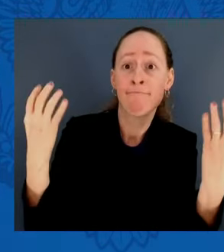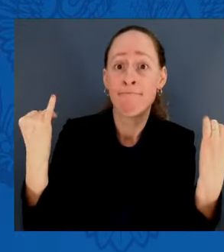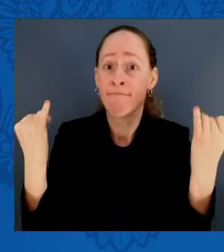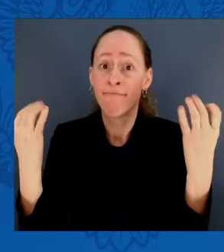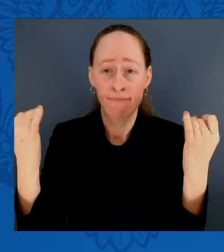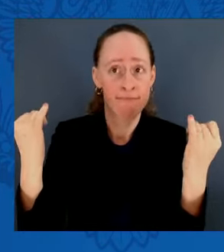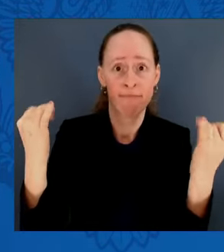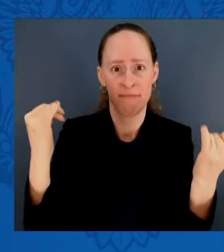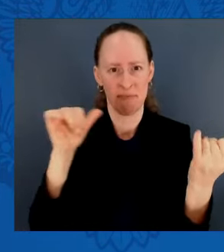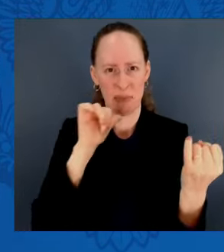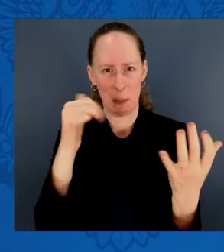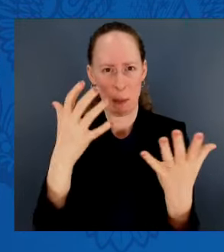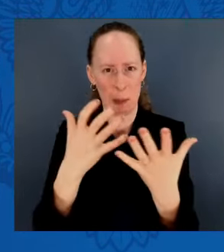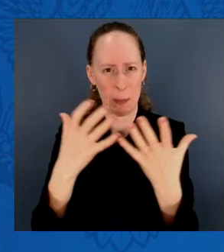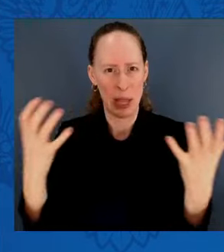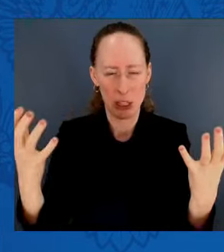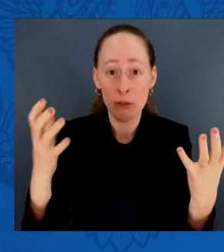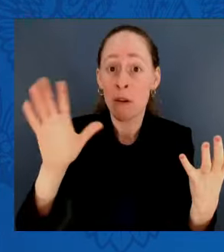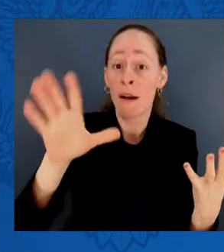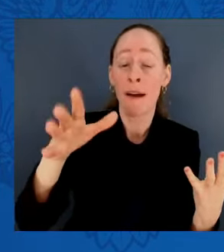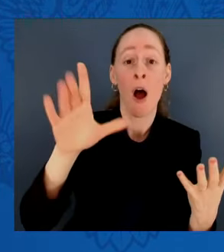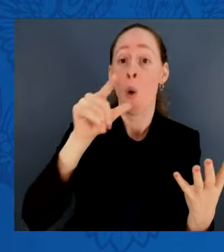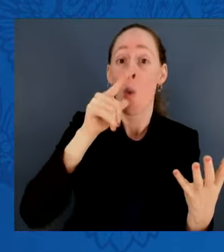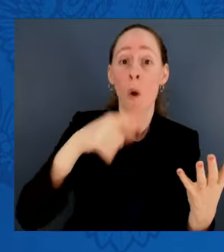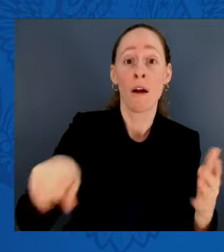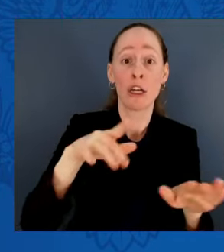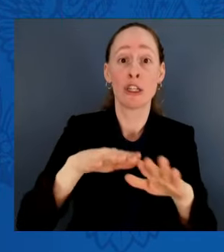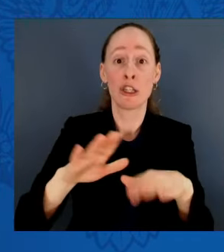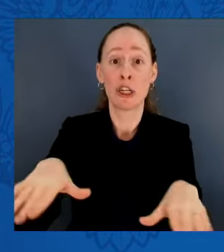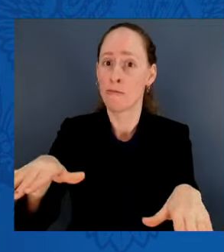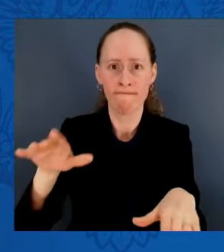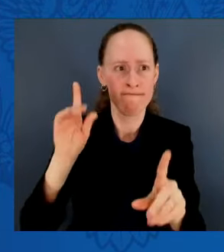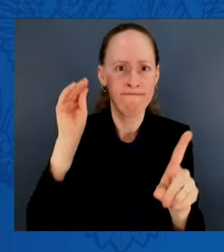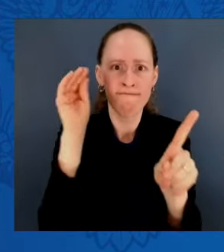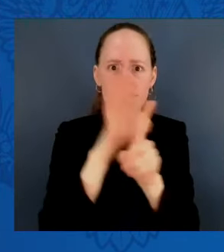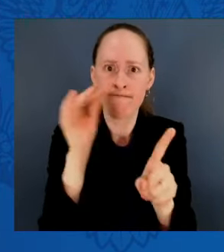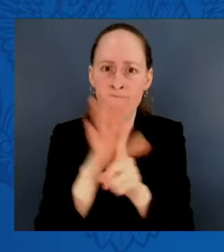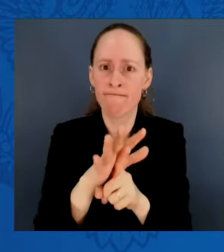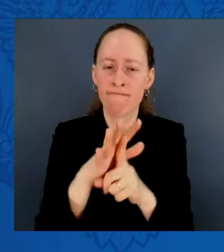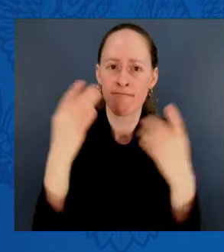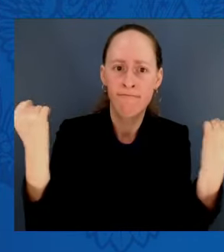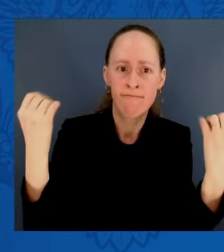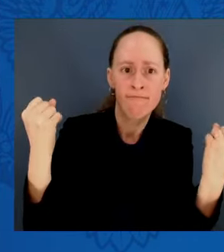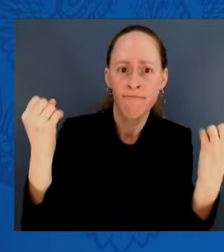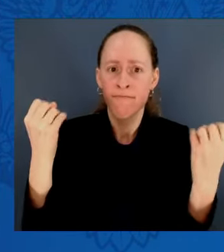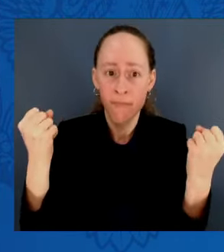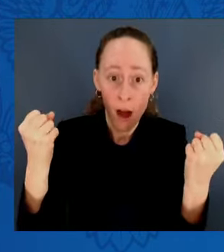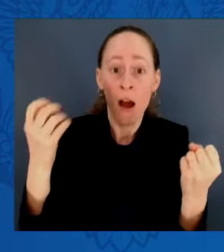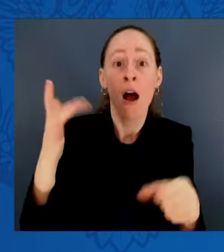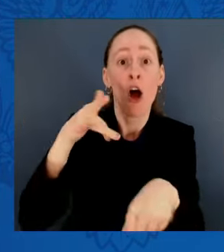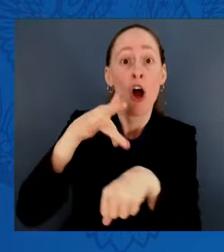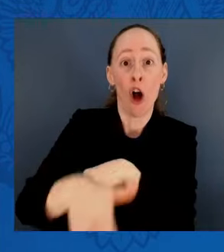50% more likely to finish high school, go on to earn a 2- and 4-year degree, no matter what their background is.